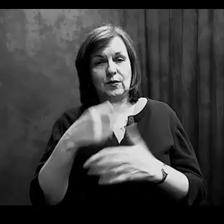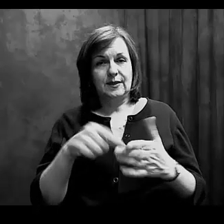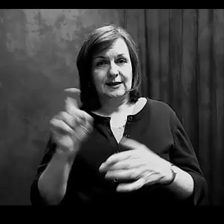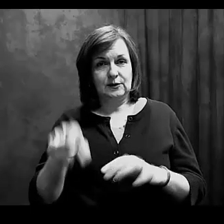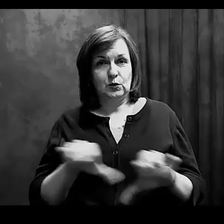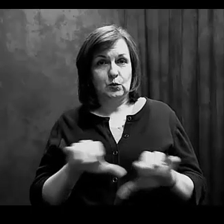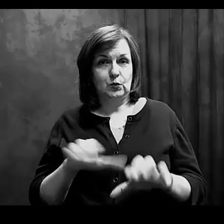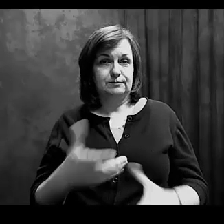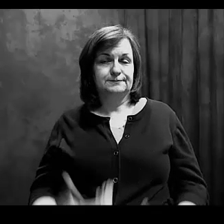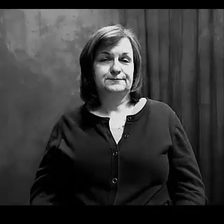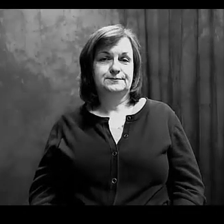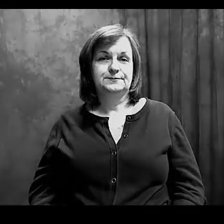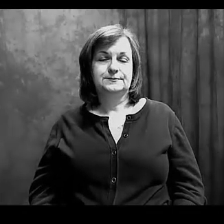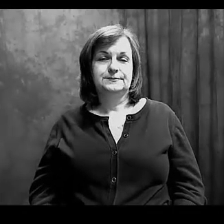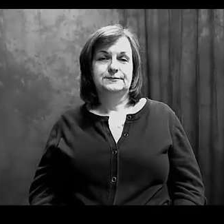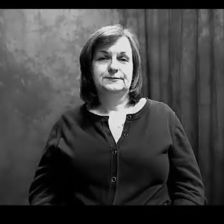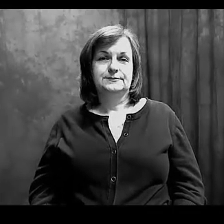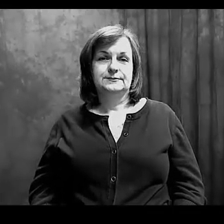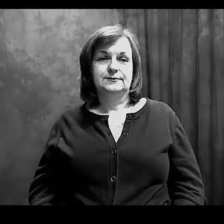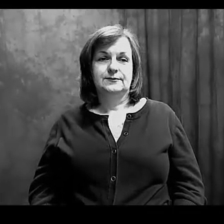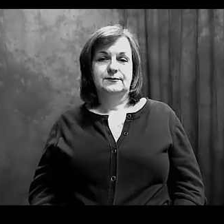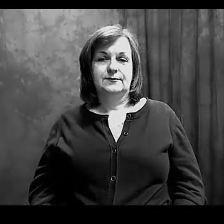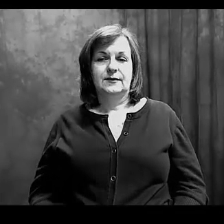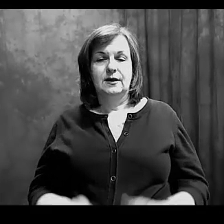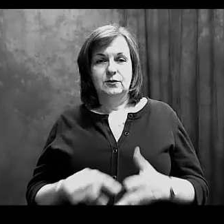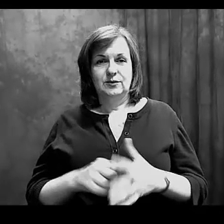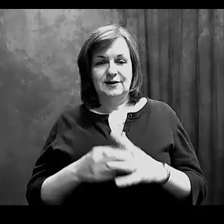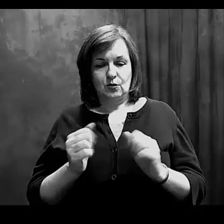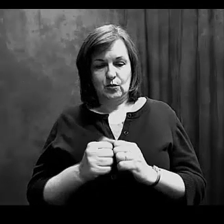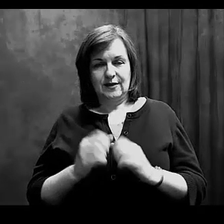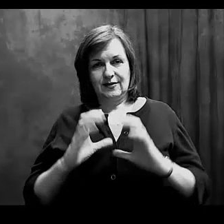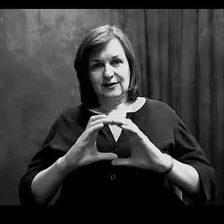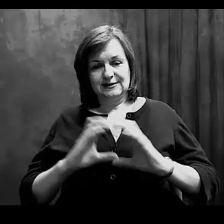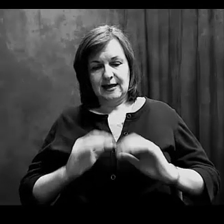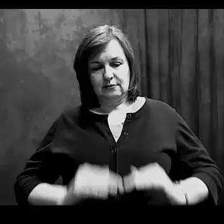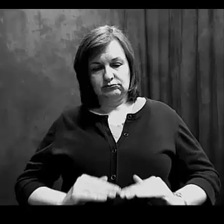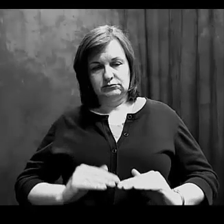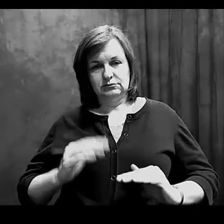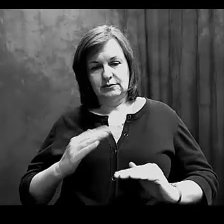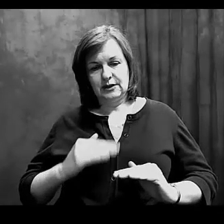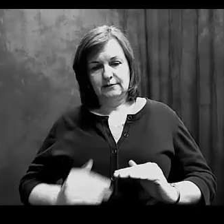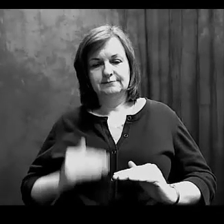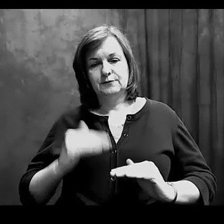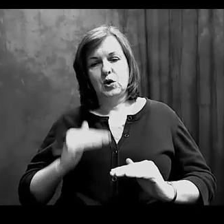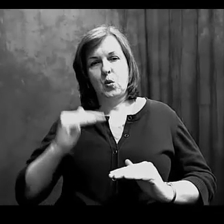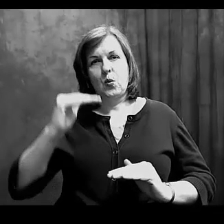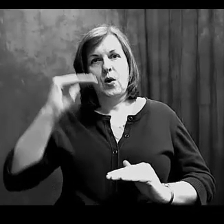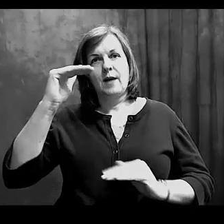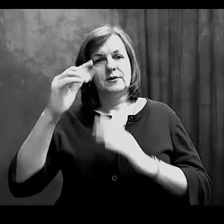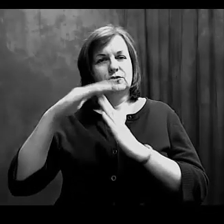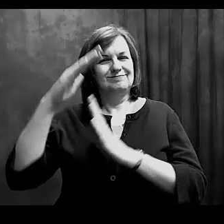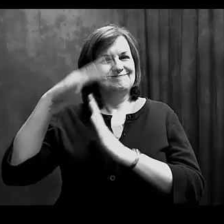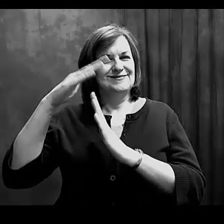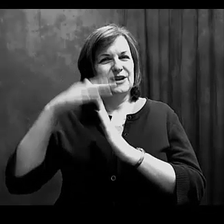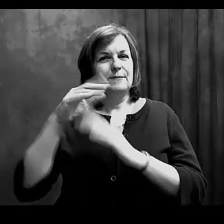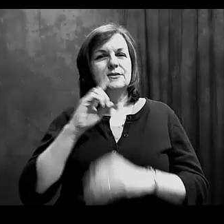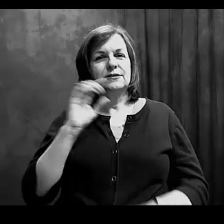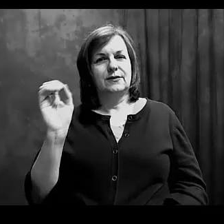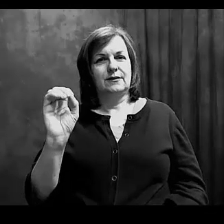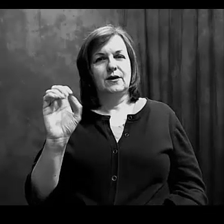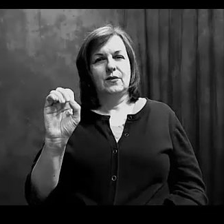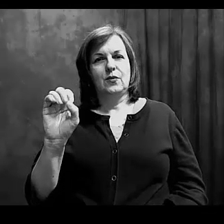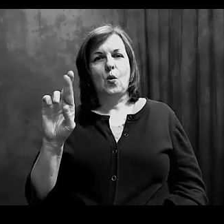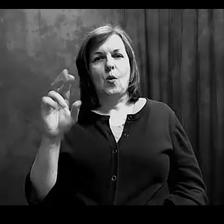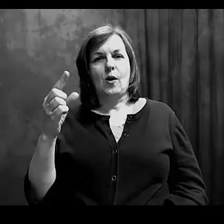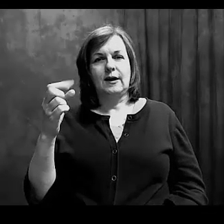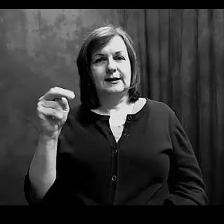need to accomplish. So when we build from cellular up through to the organism itself, which the